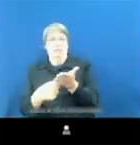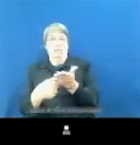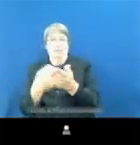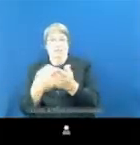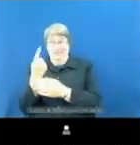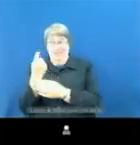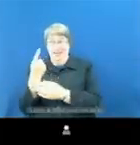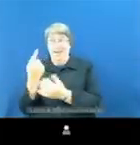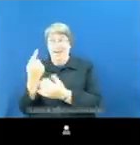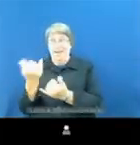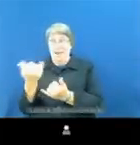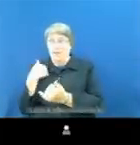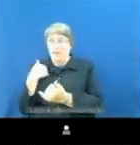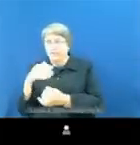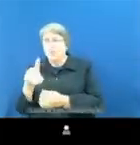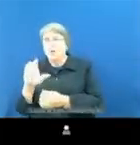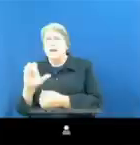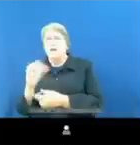113 of you now,